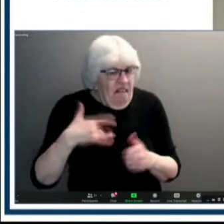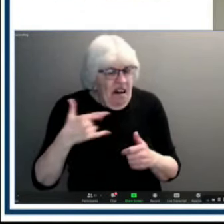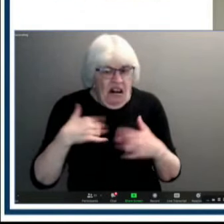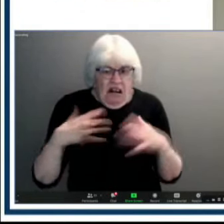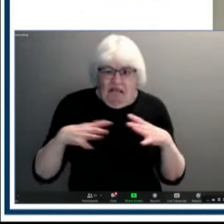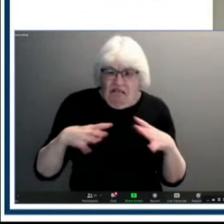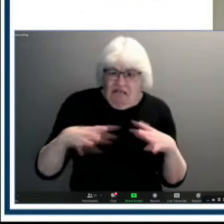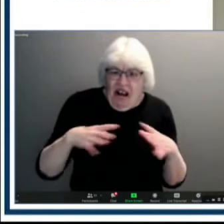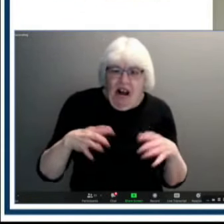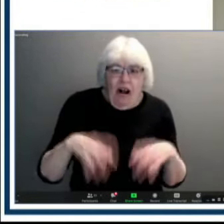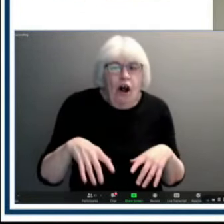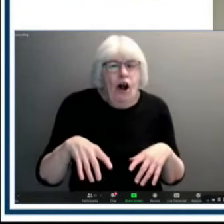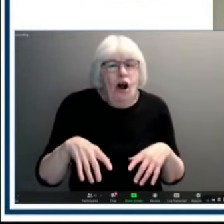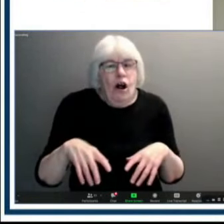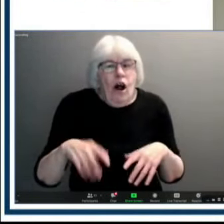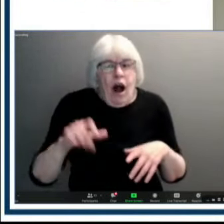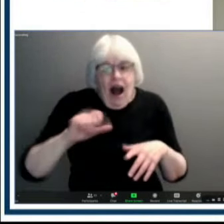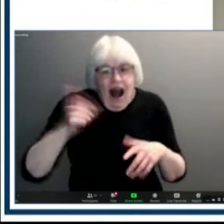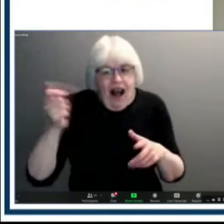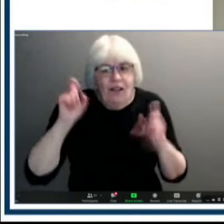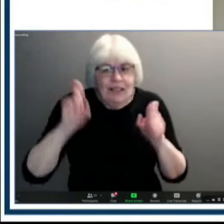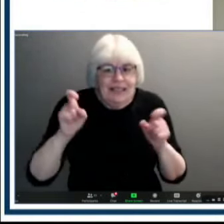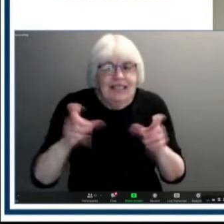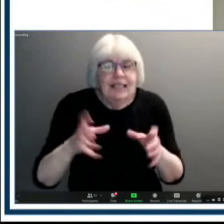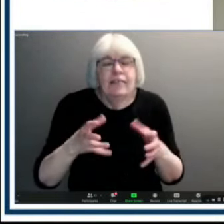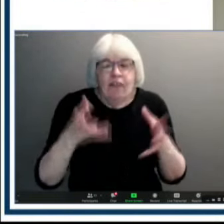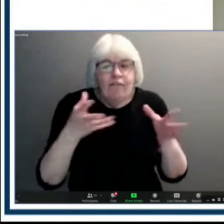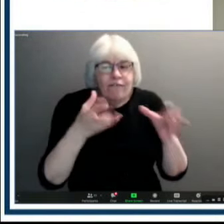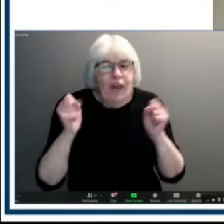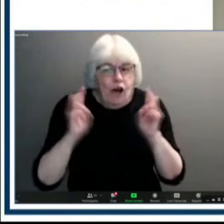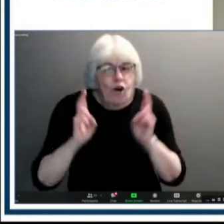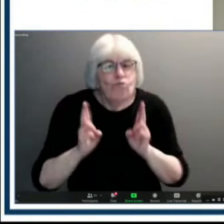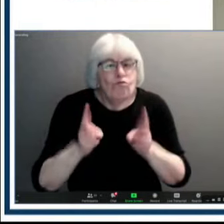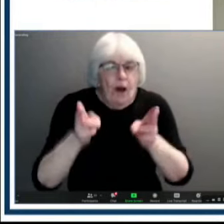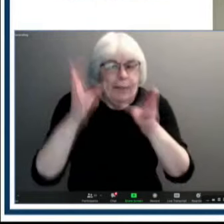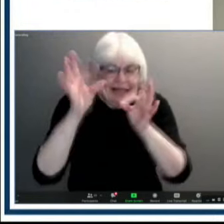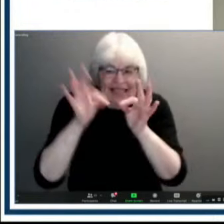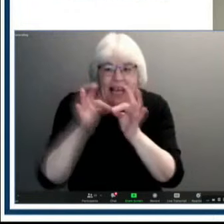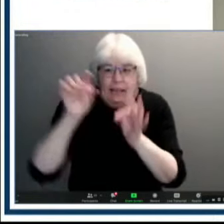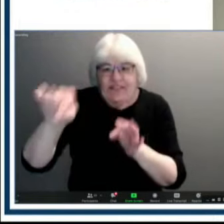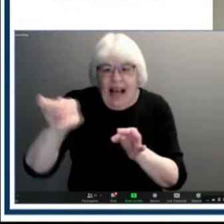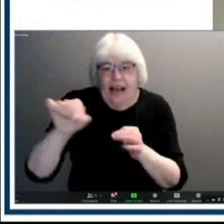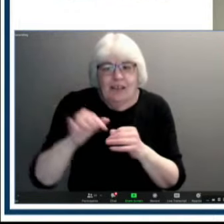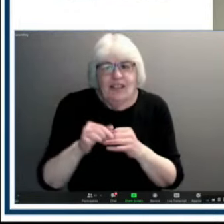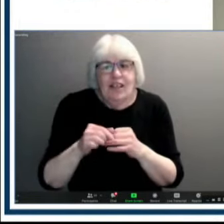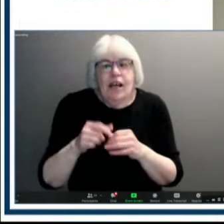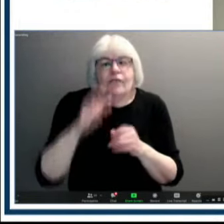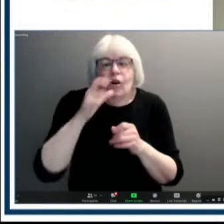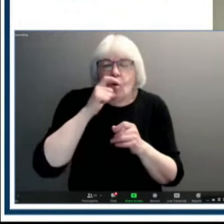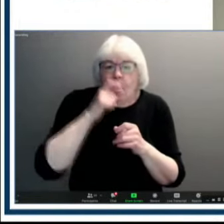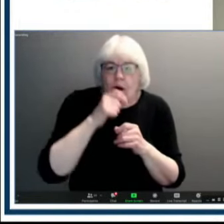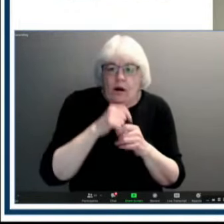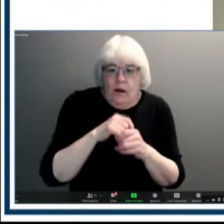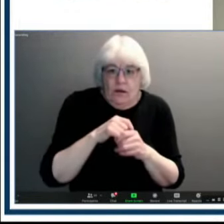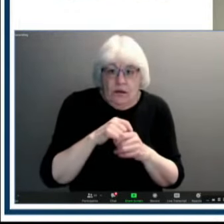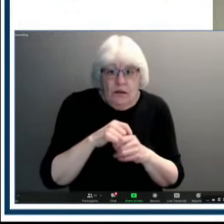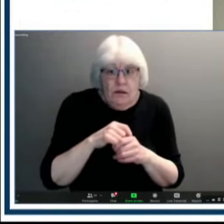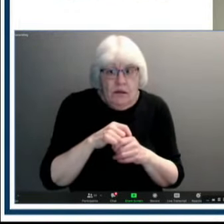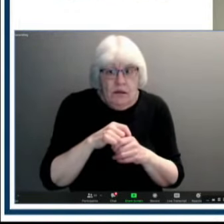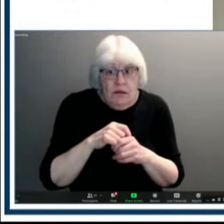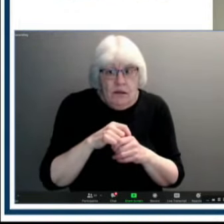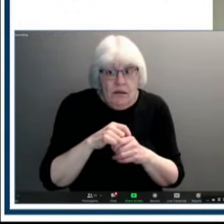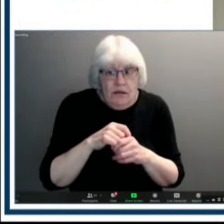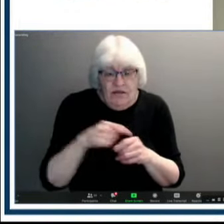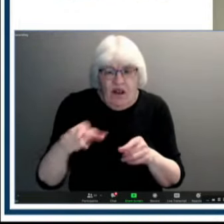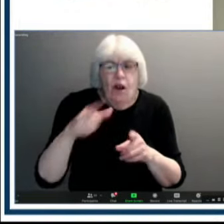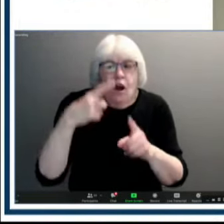If your rapid test is positive, you will no longer need to do a follow-up PCR test. You assume you have